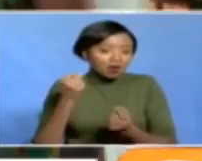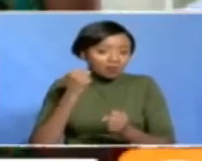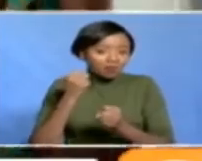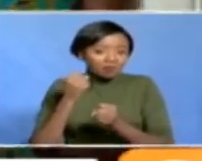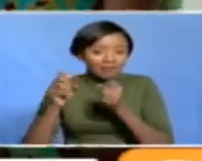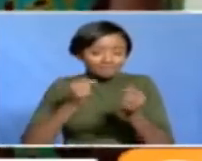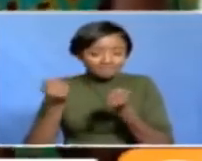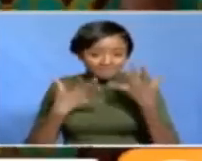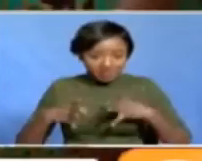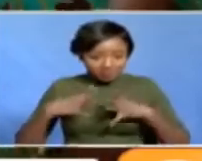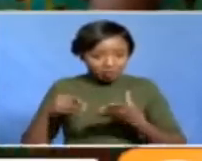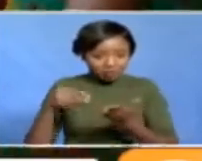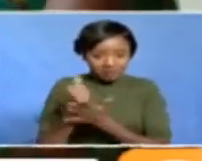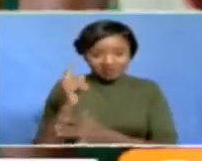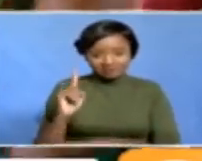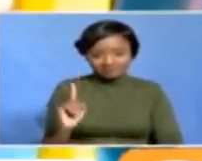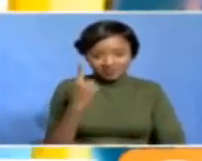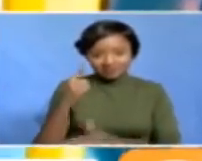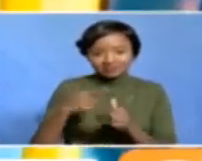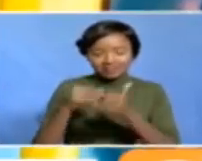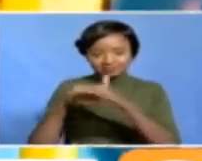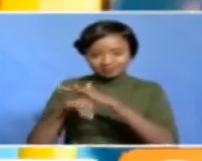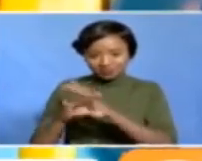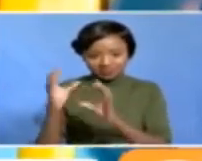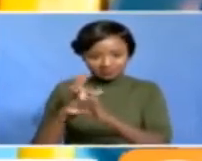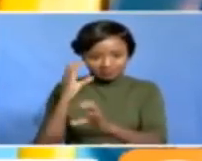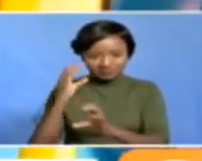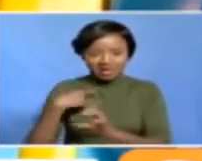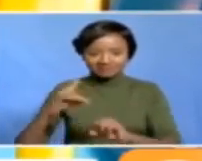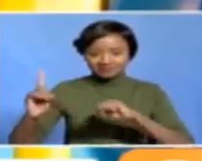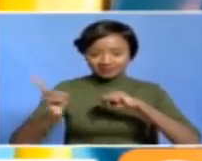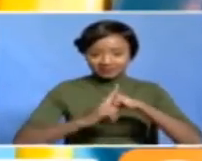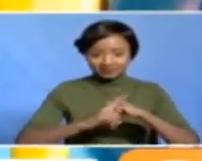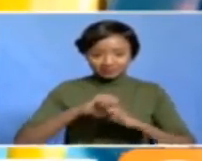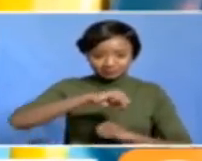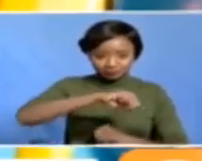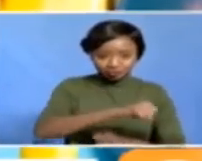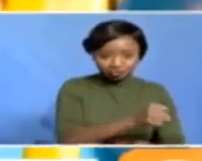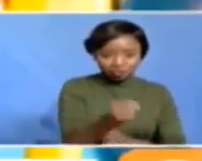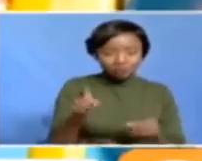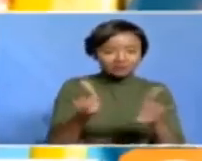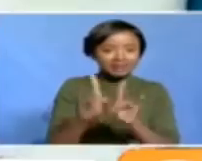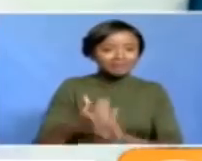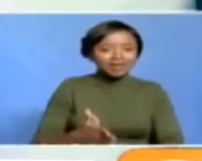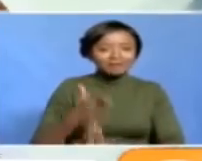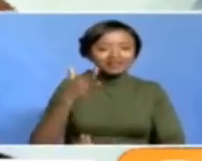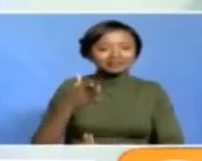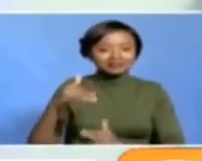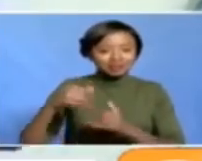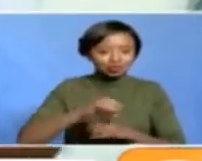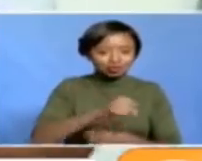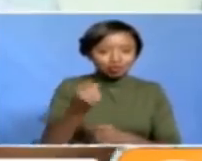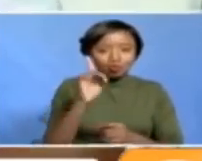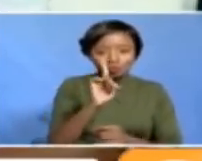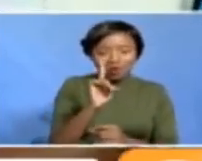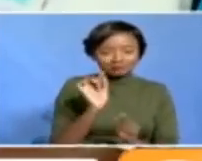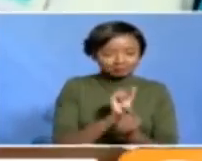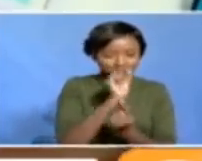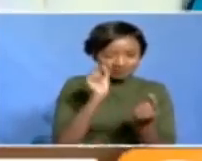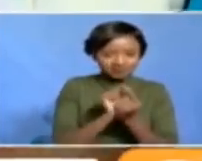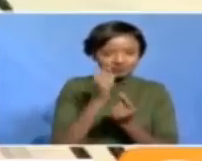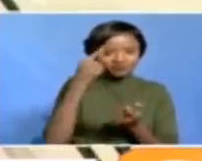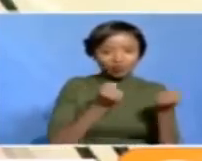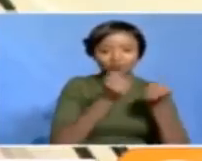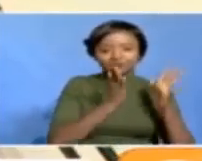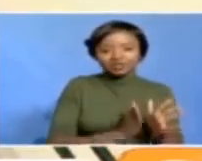access the waiting bay. The buses have 6 doors plus an emergency exit. 1 door is exclusive for the